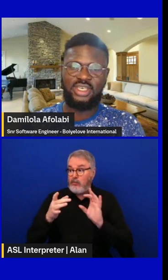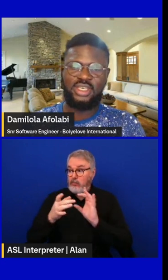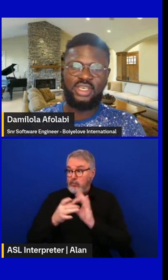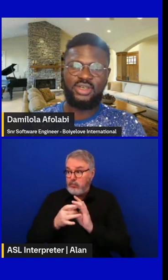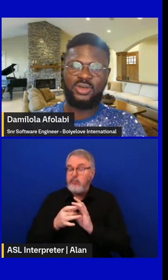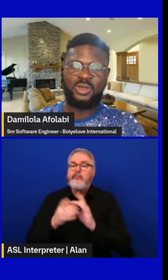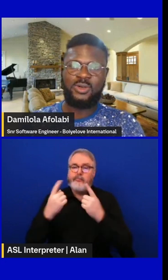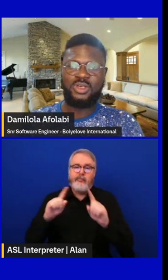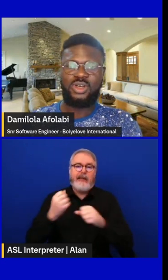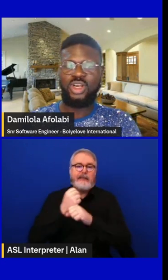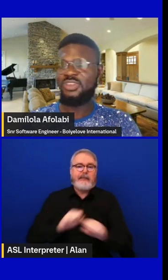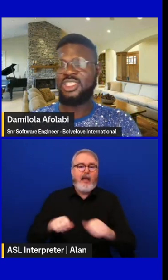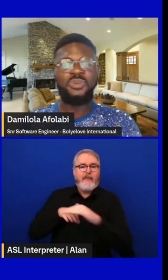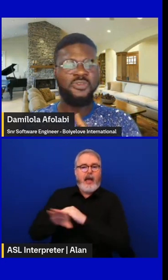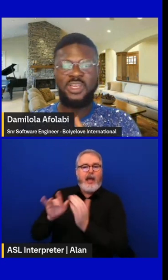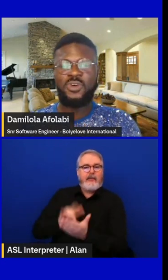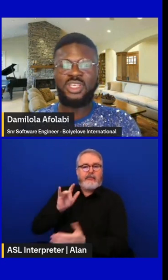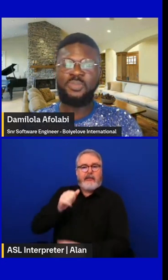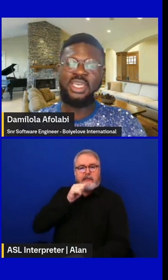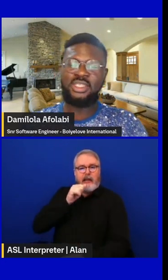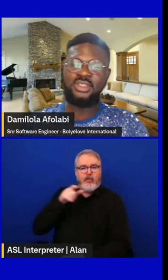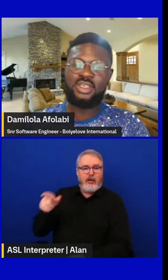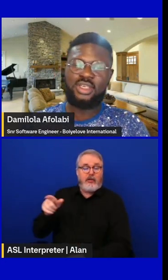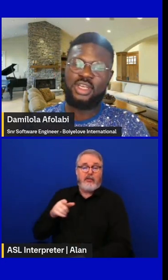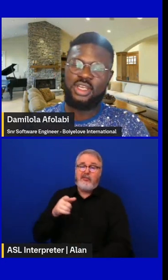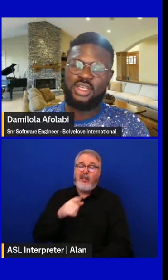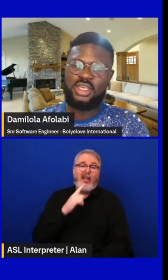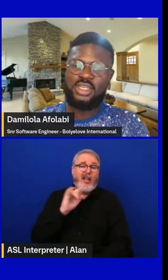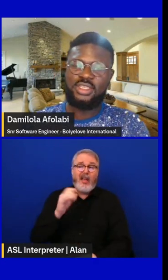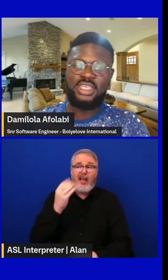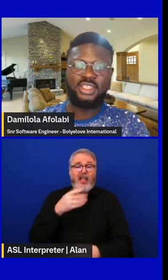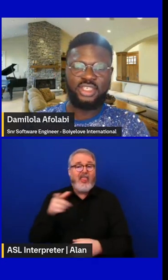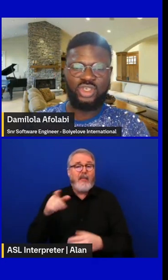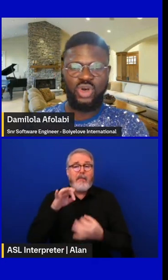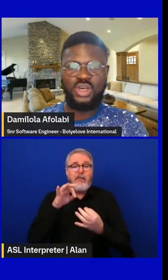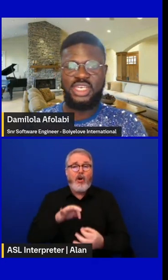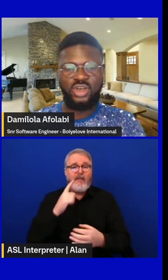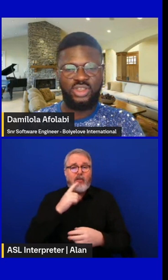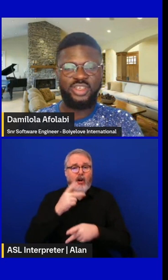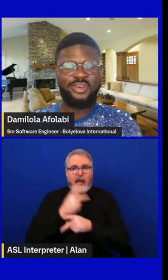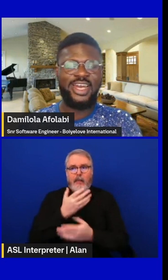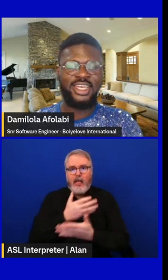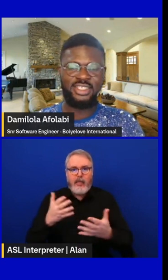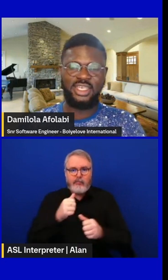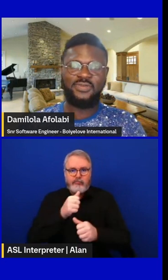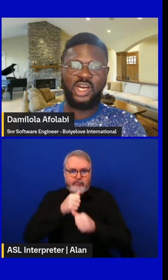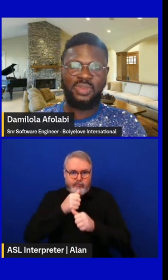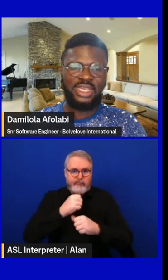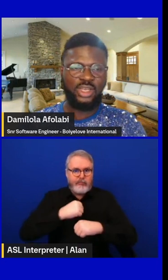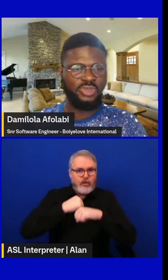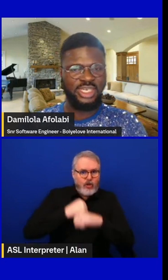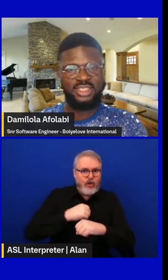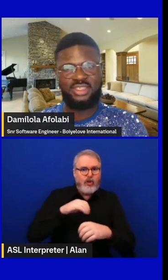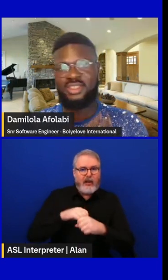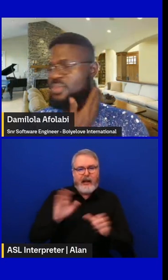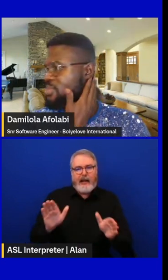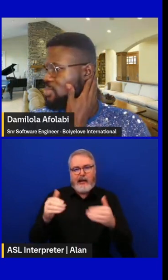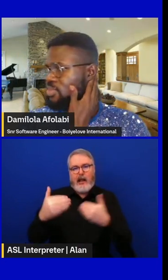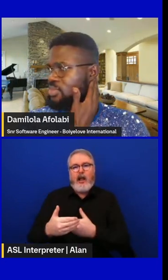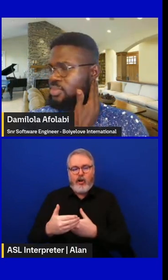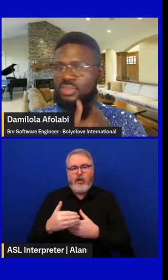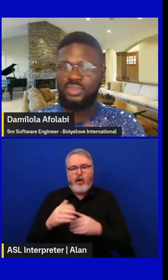secrets. All of this is perfect for keeping things secure in a containerized environment like